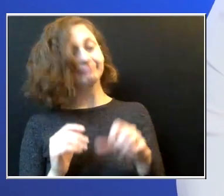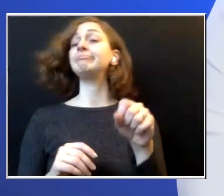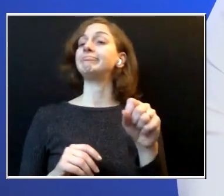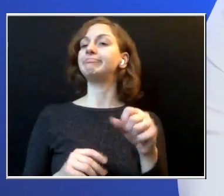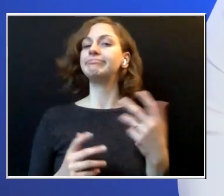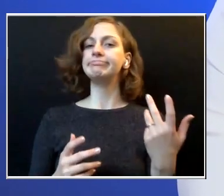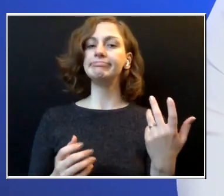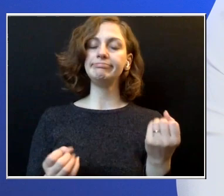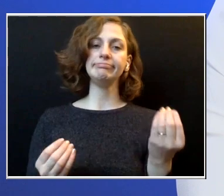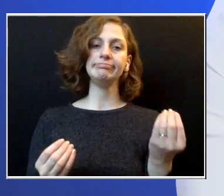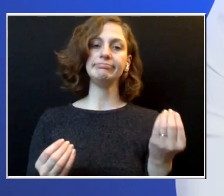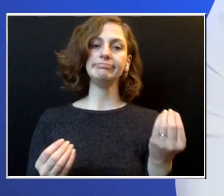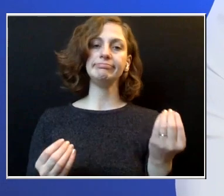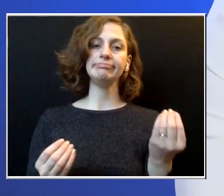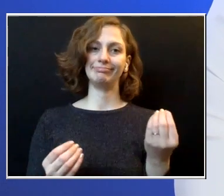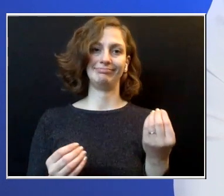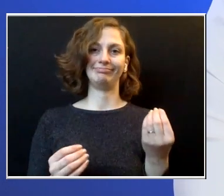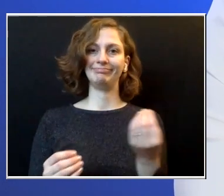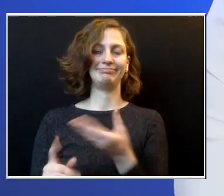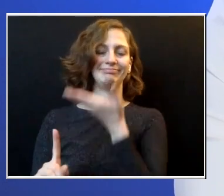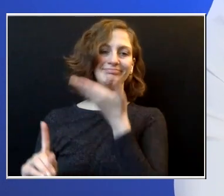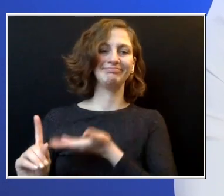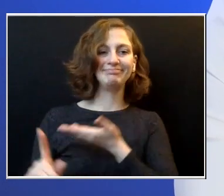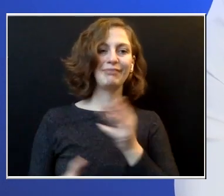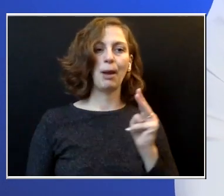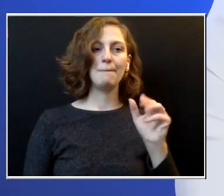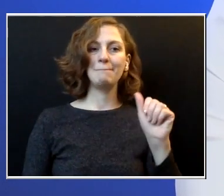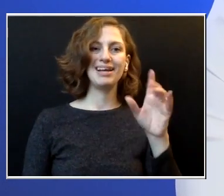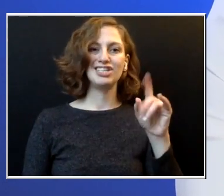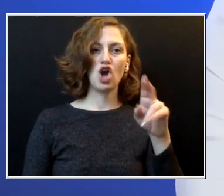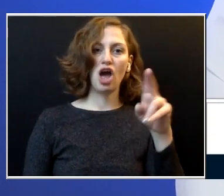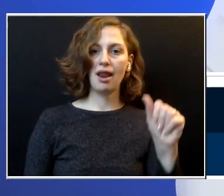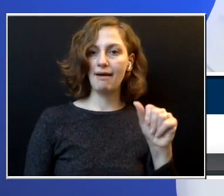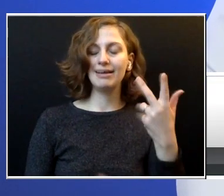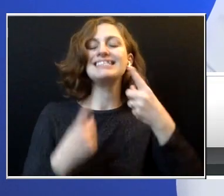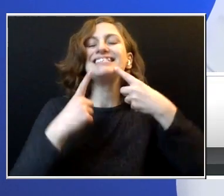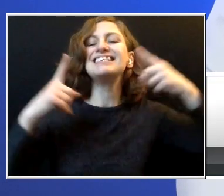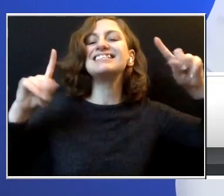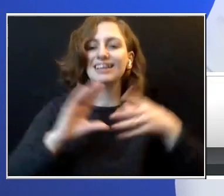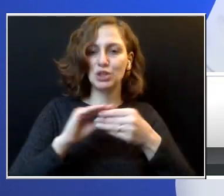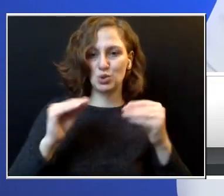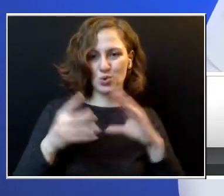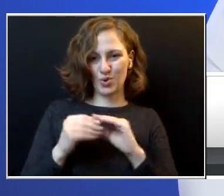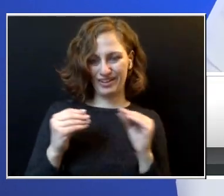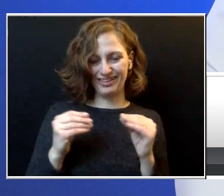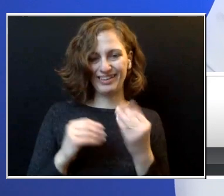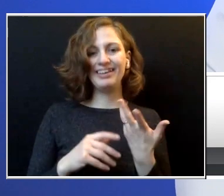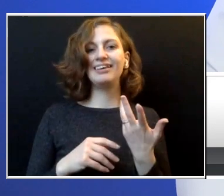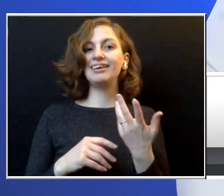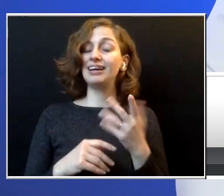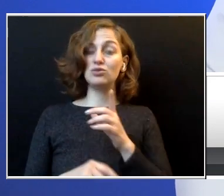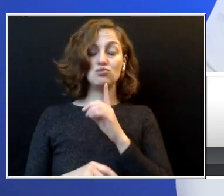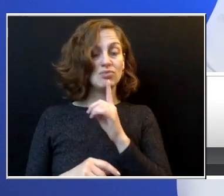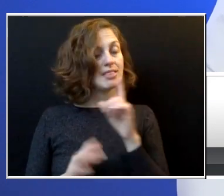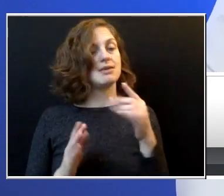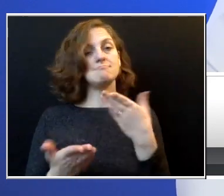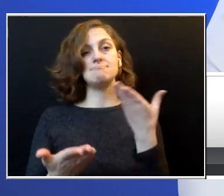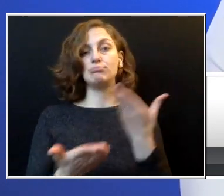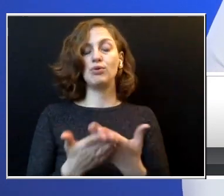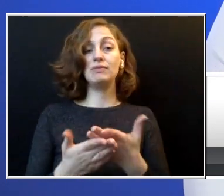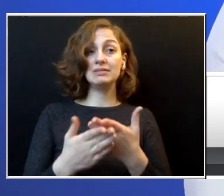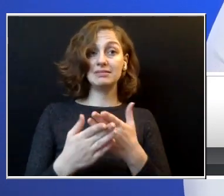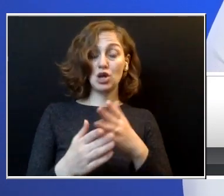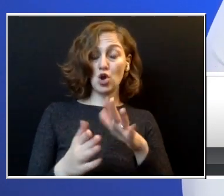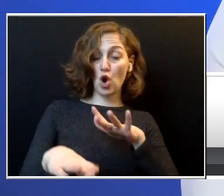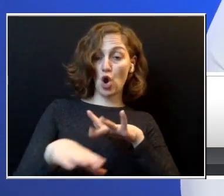great success stories. This is, the power of getting the disease detected early. When Madonna got diagnosed, I think her lung function was